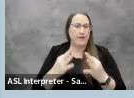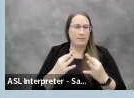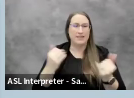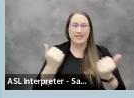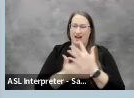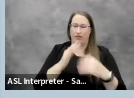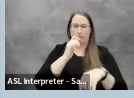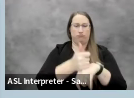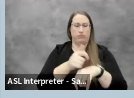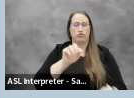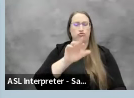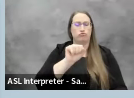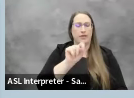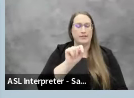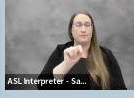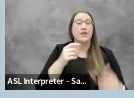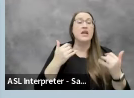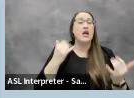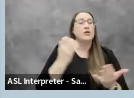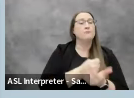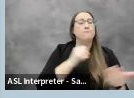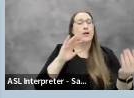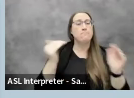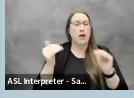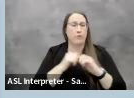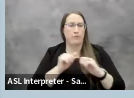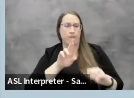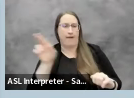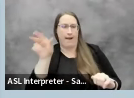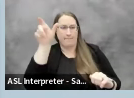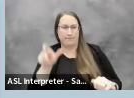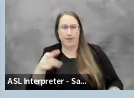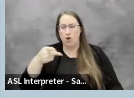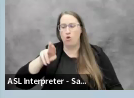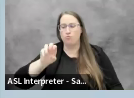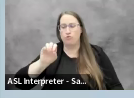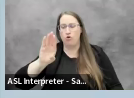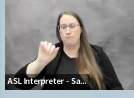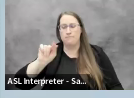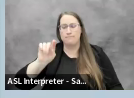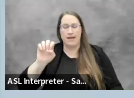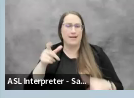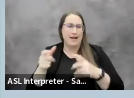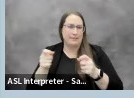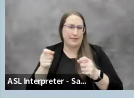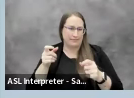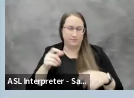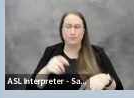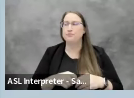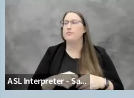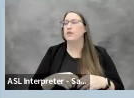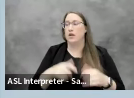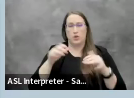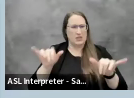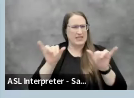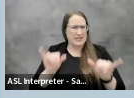in a trust. So let's compare that to the probate administration side. We still have the same person who owned